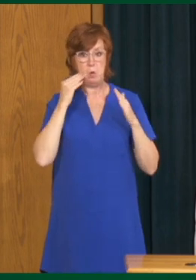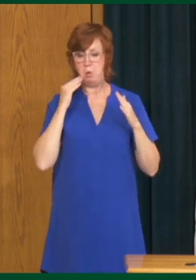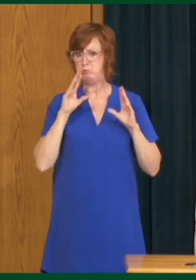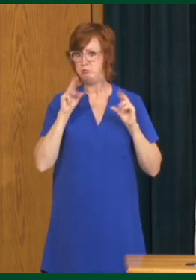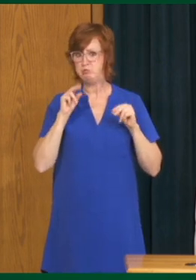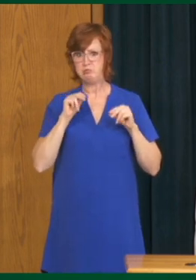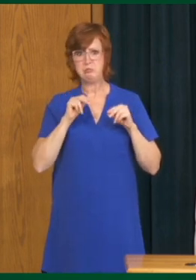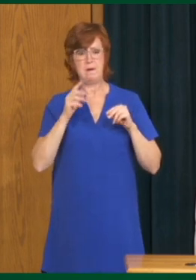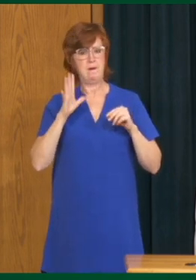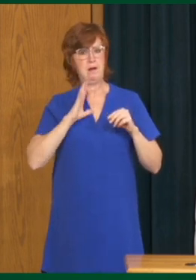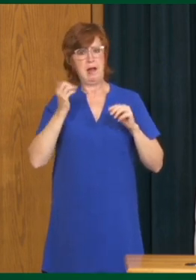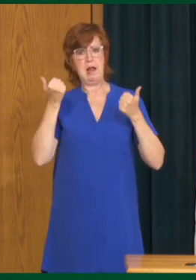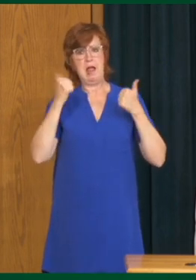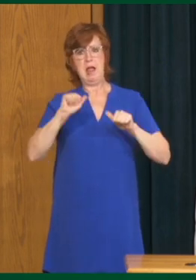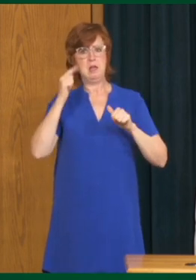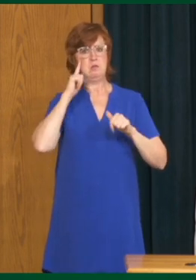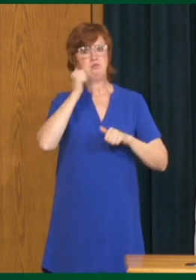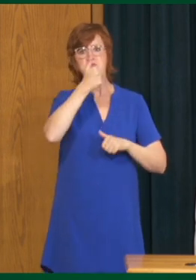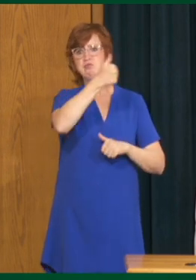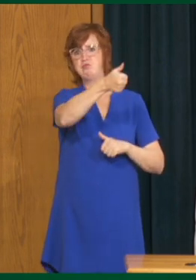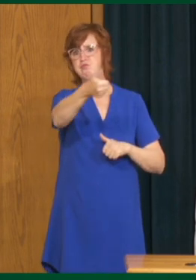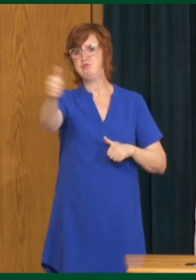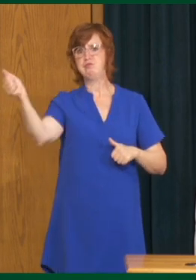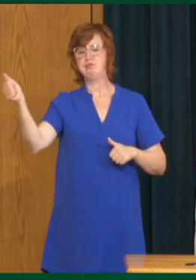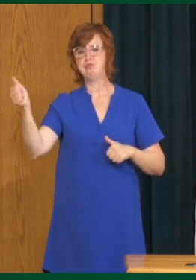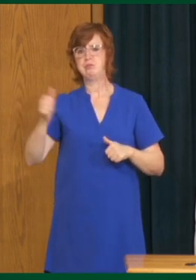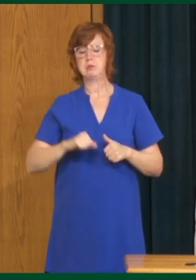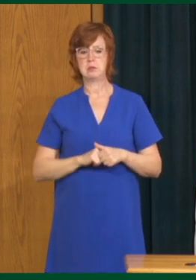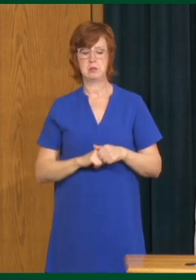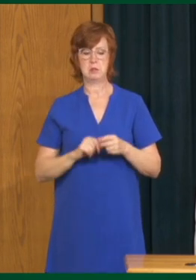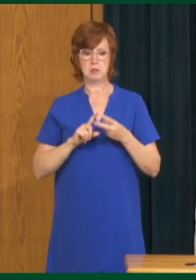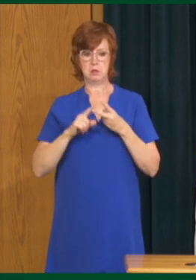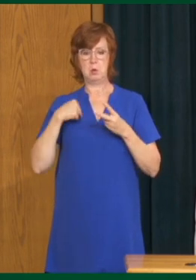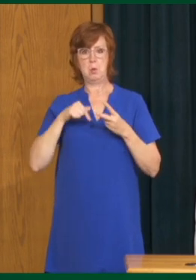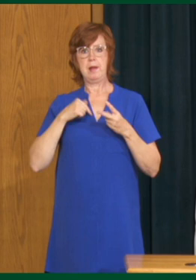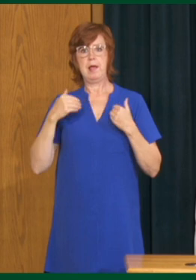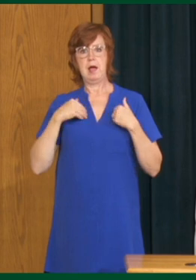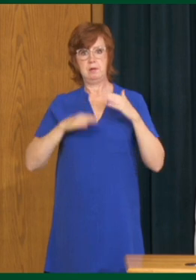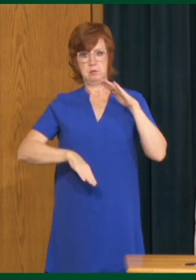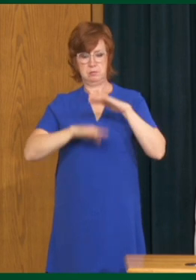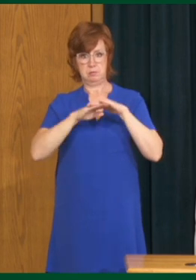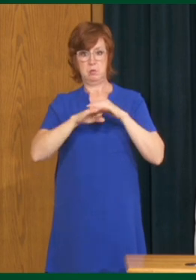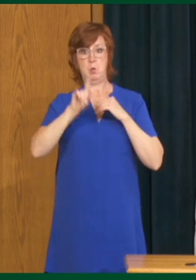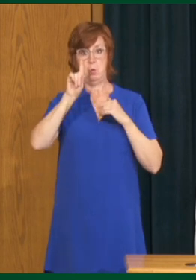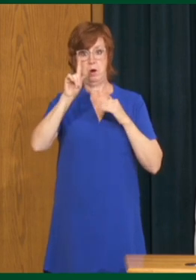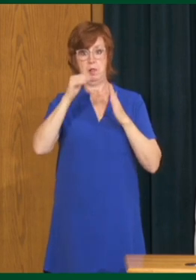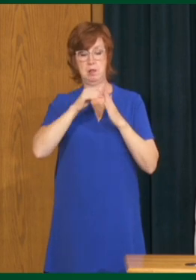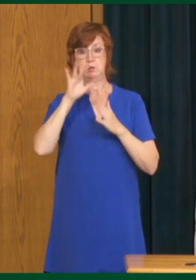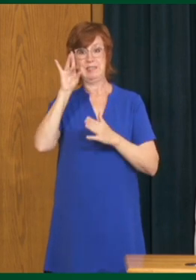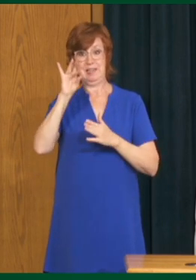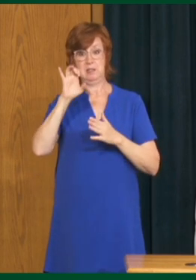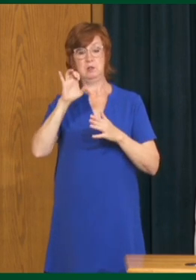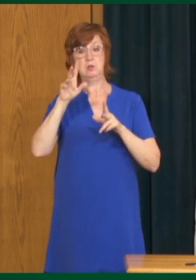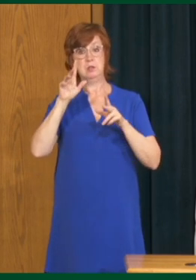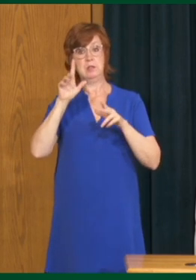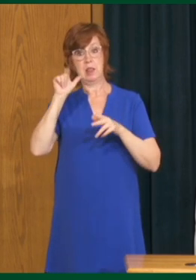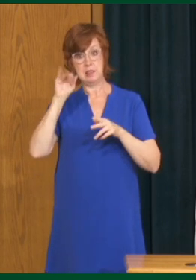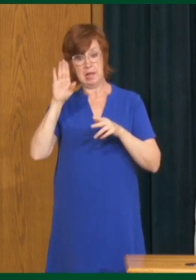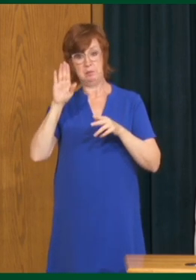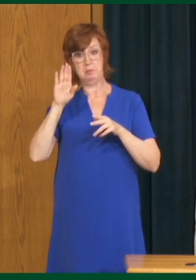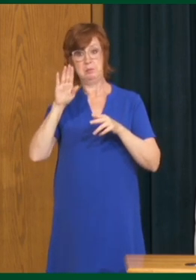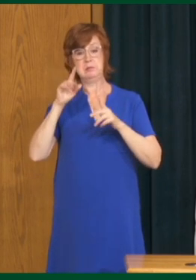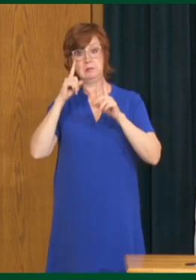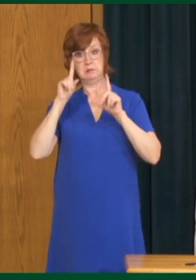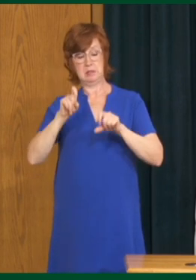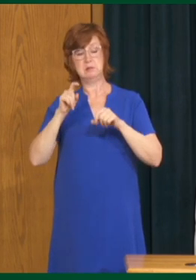COVID tests per day, but we have daily capacity of around 1,800 per day. By calling Healthline 811, patients can